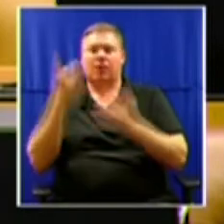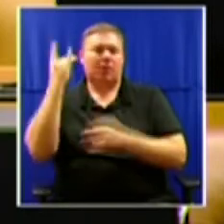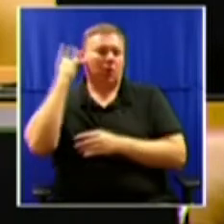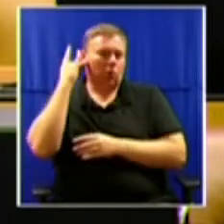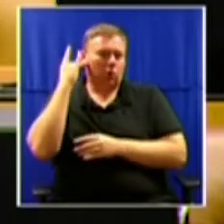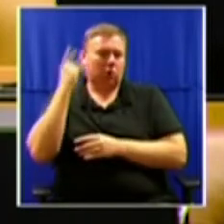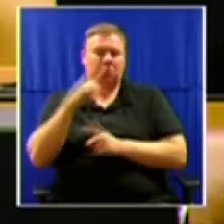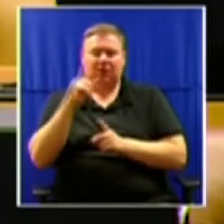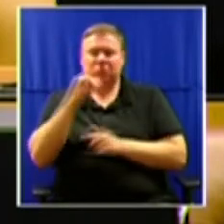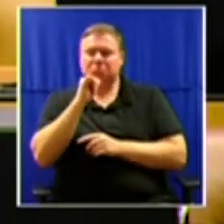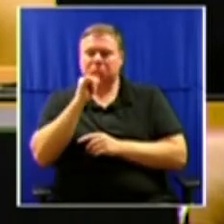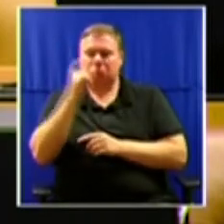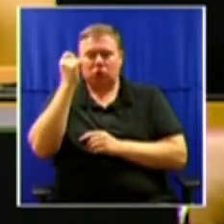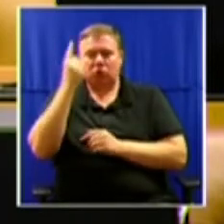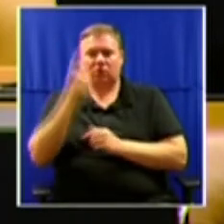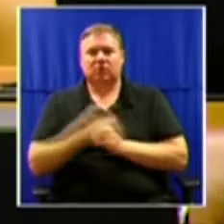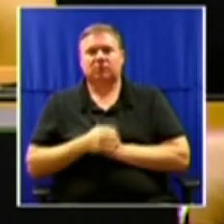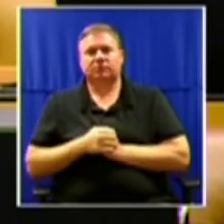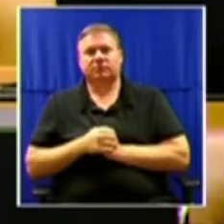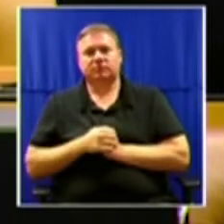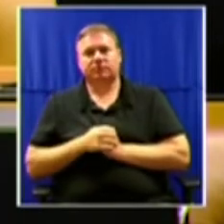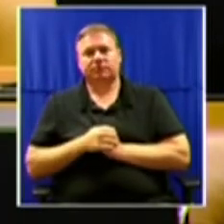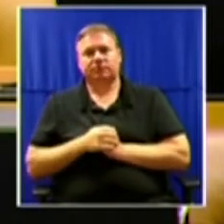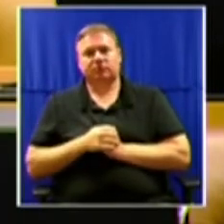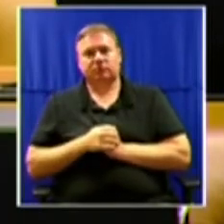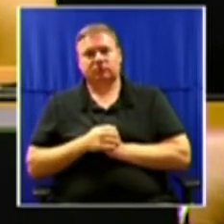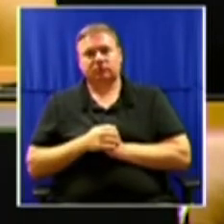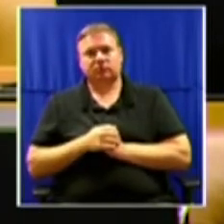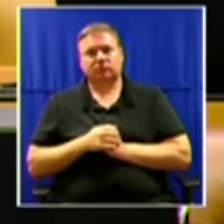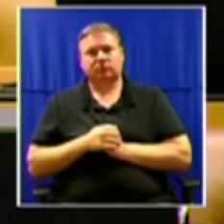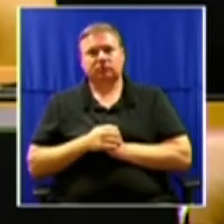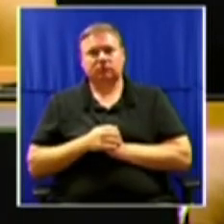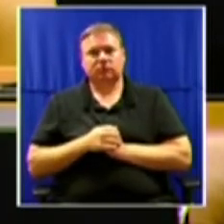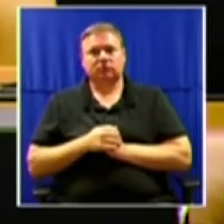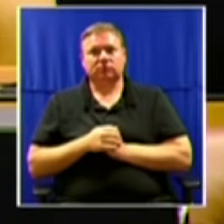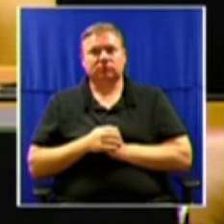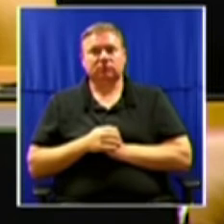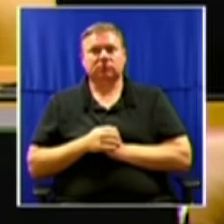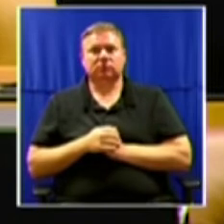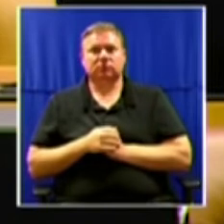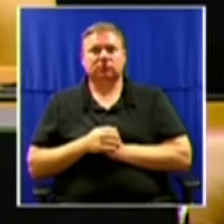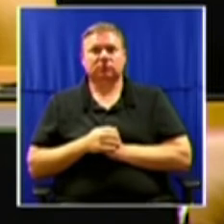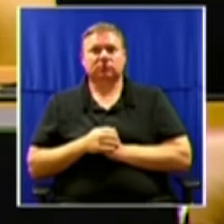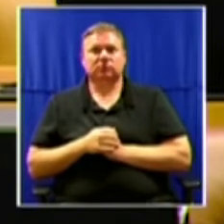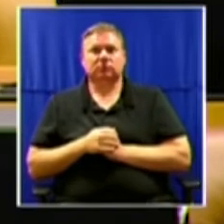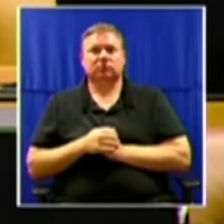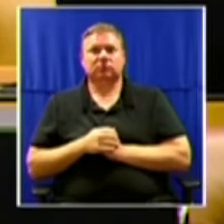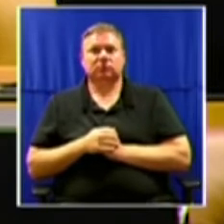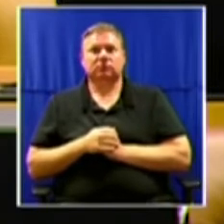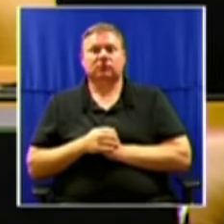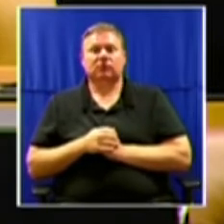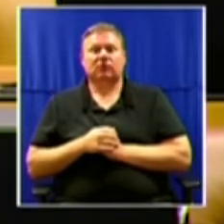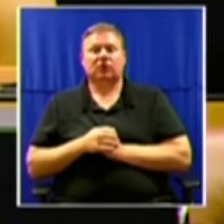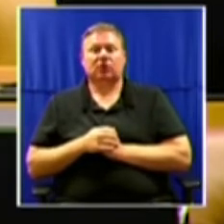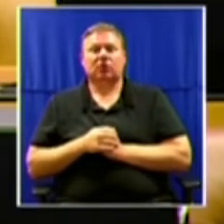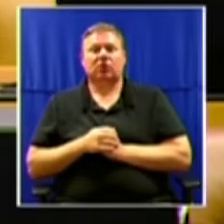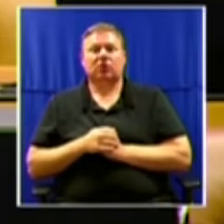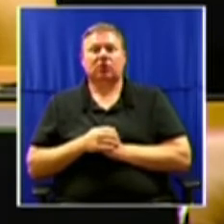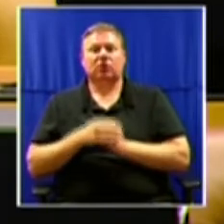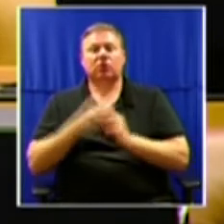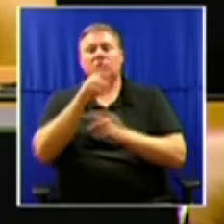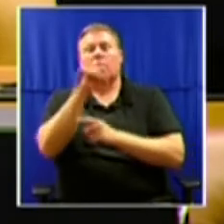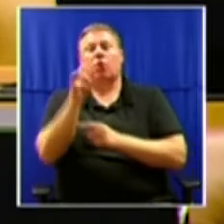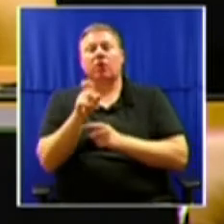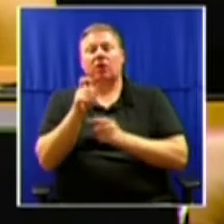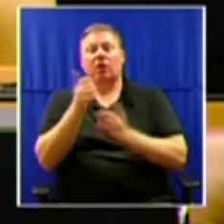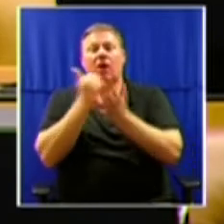now. But the question of proportionality, we did